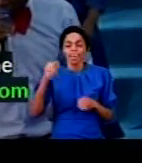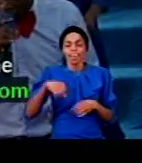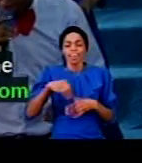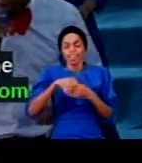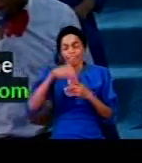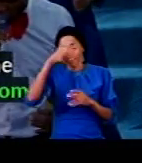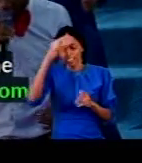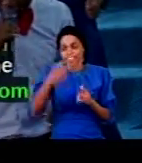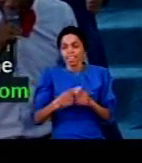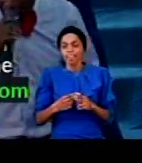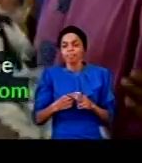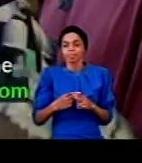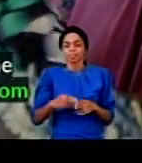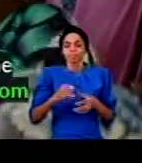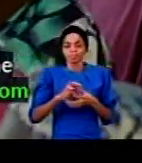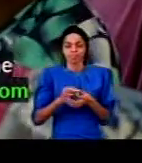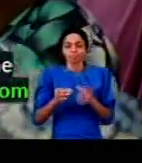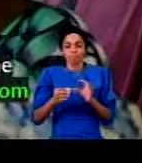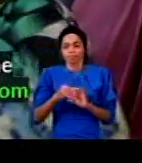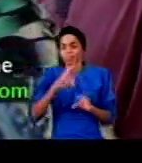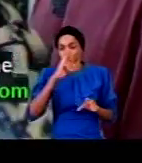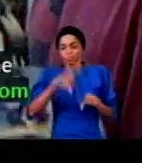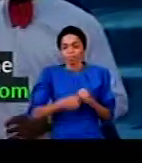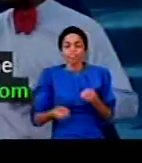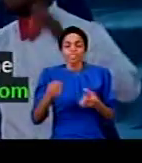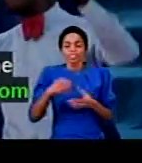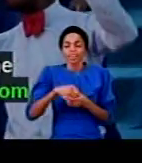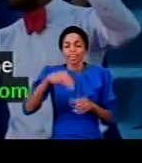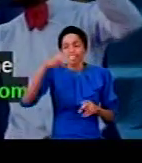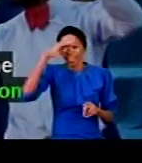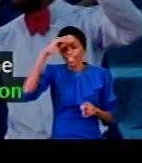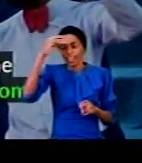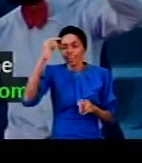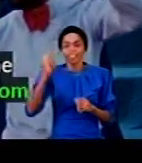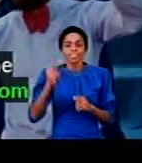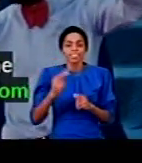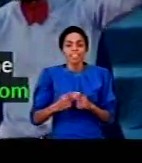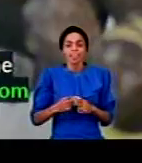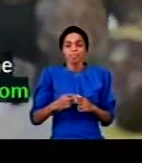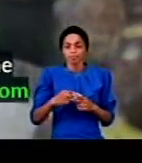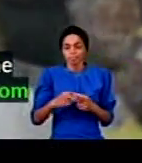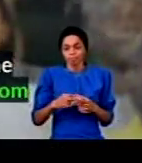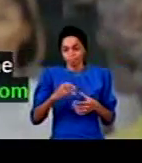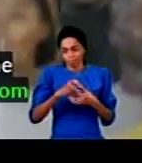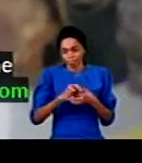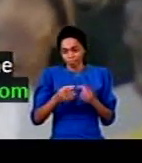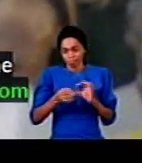chains are breaking in his name. For children of God.